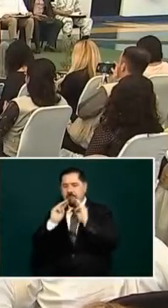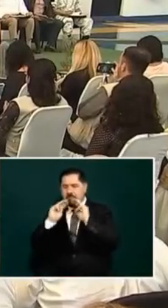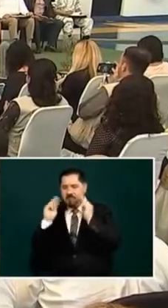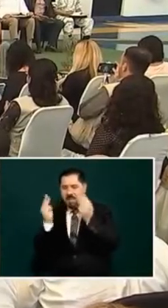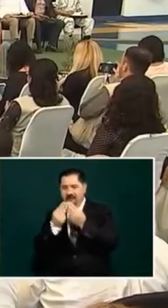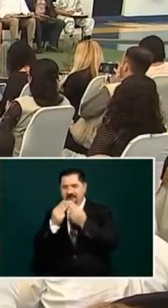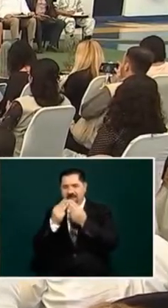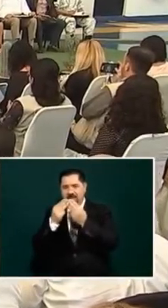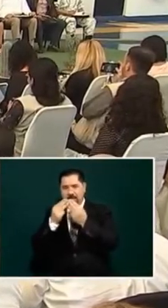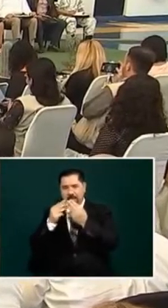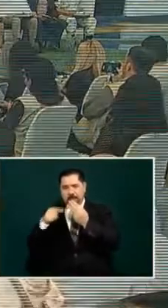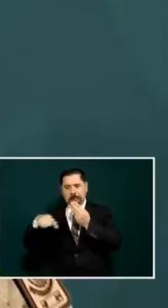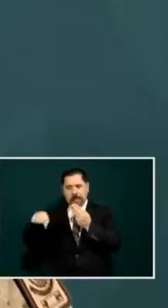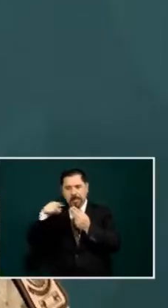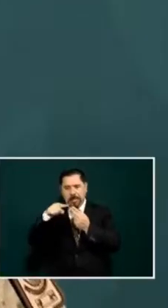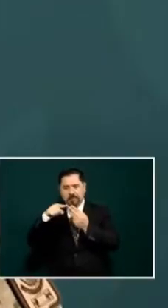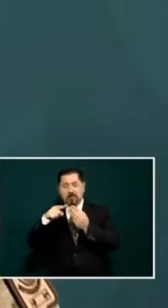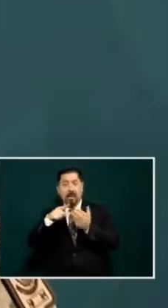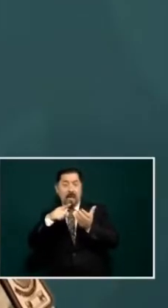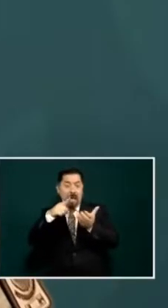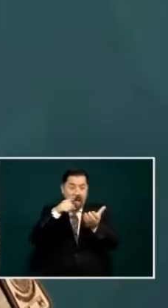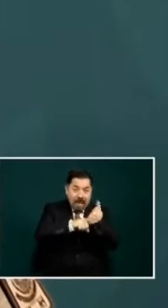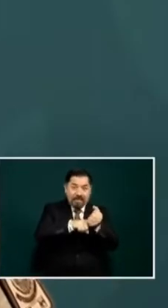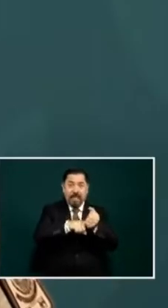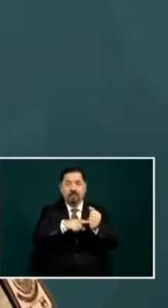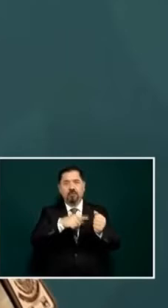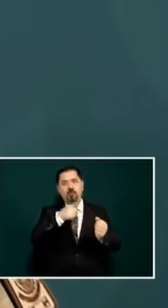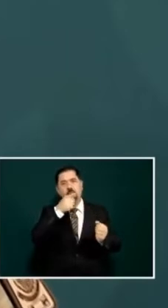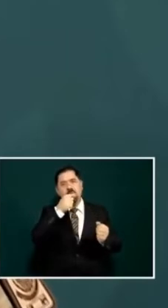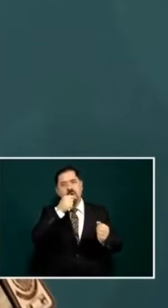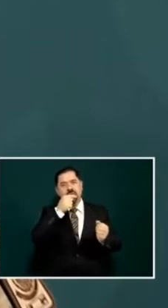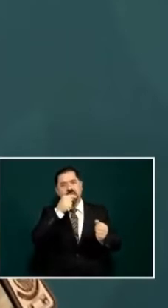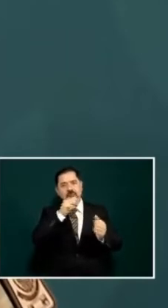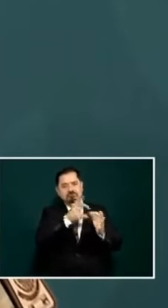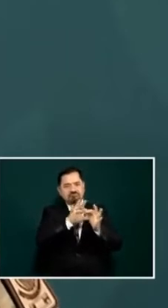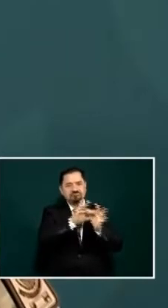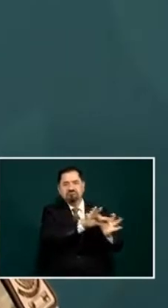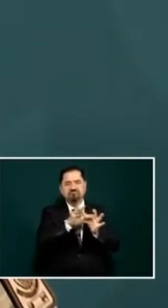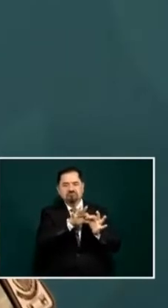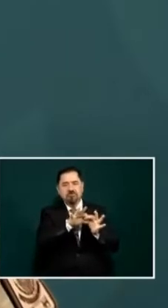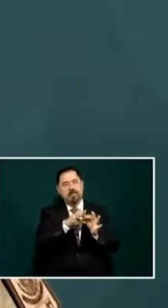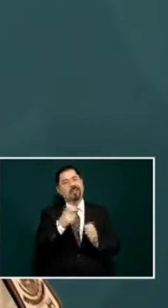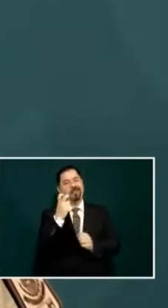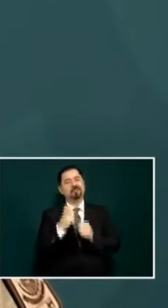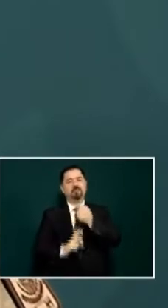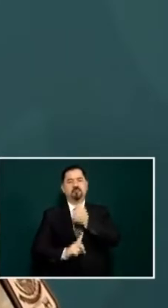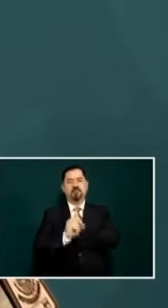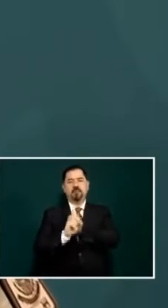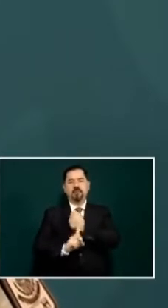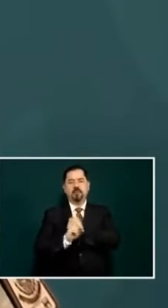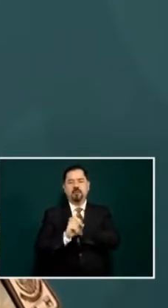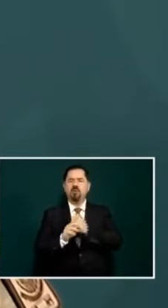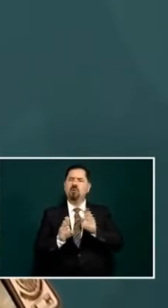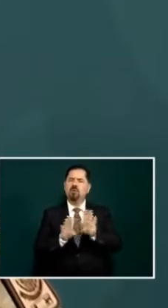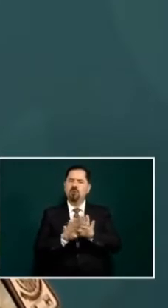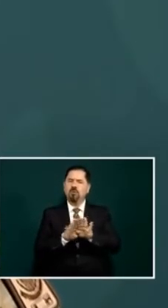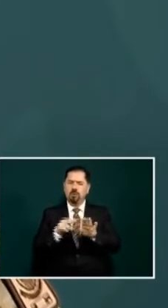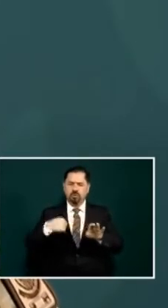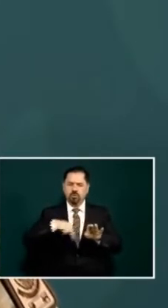organized crime it's part of the strategy to implement